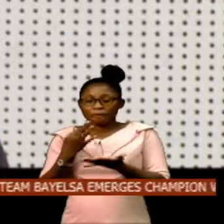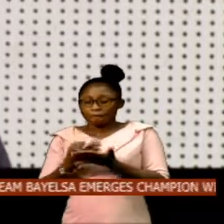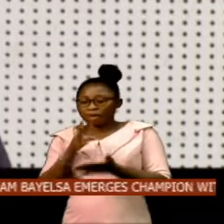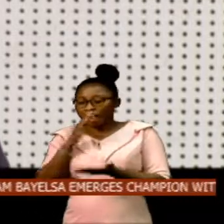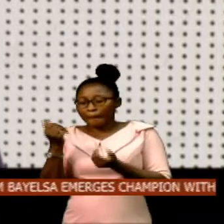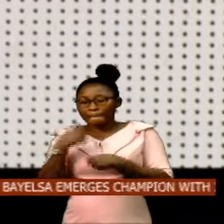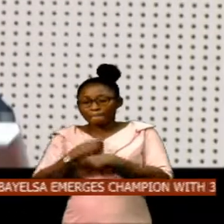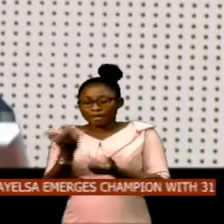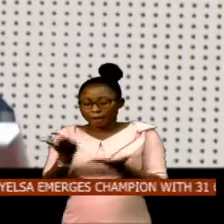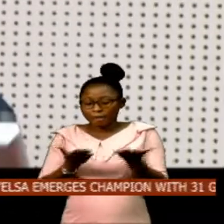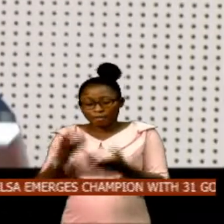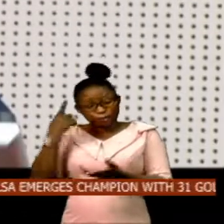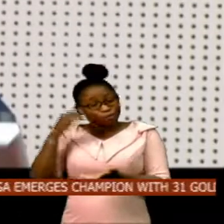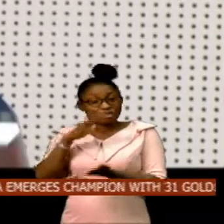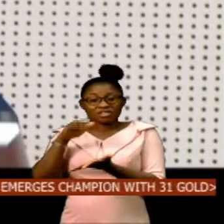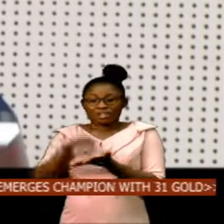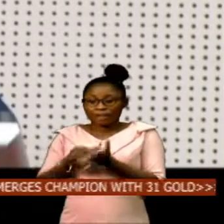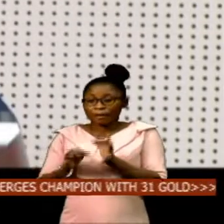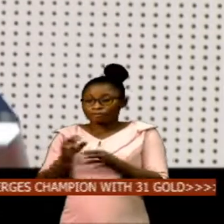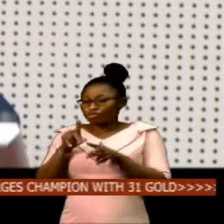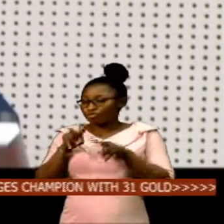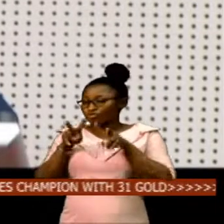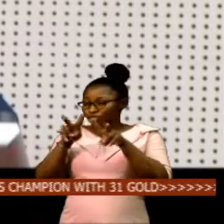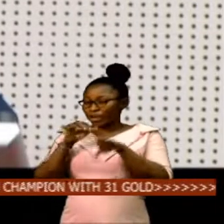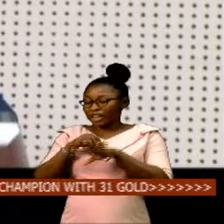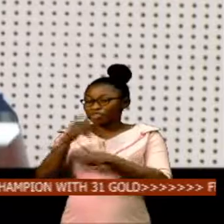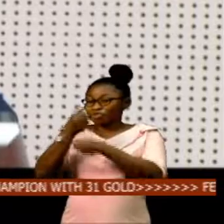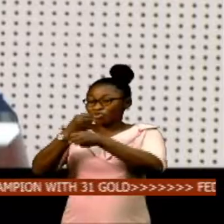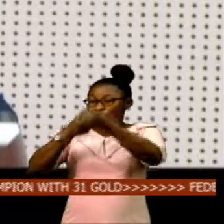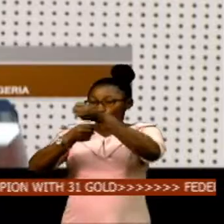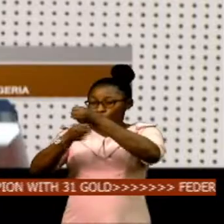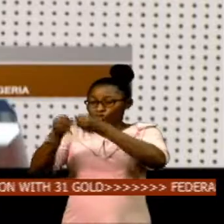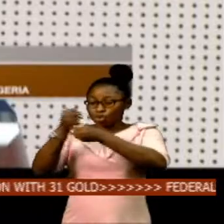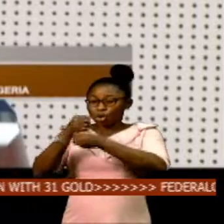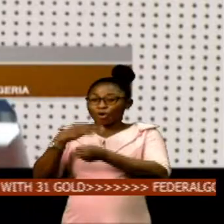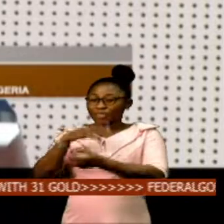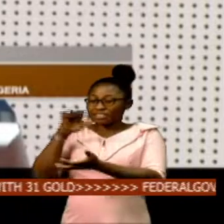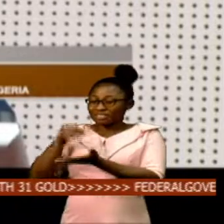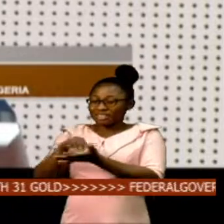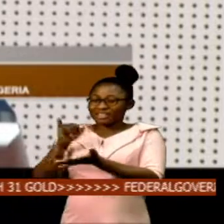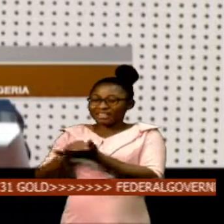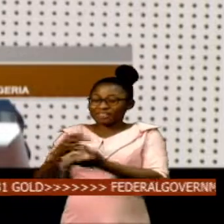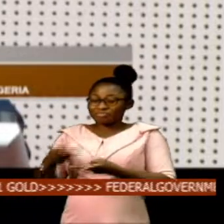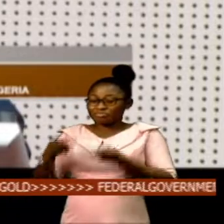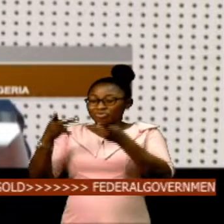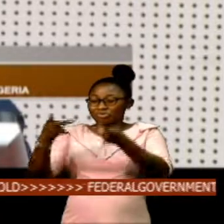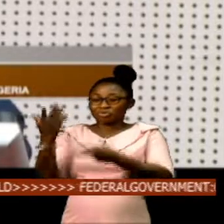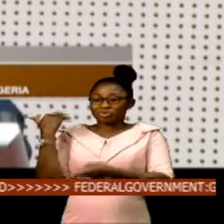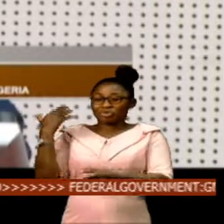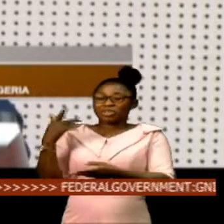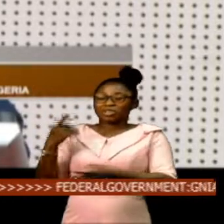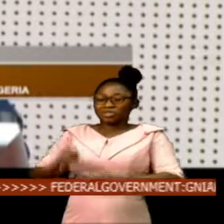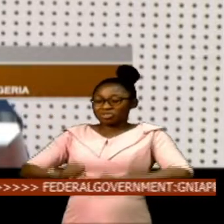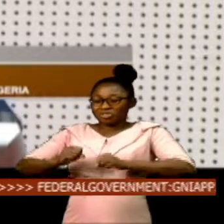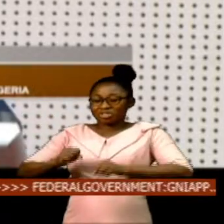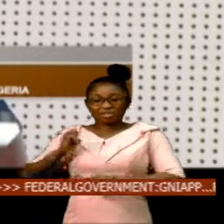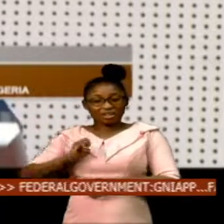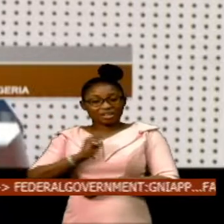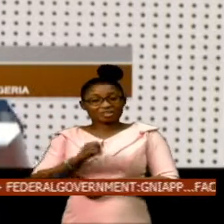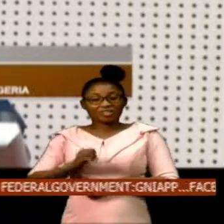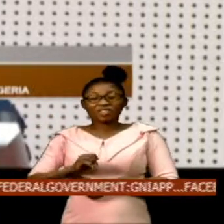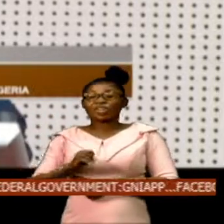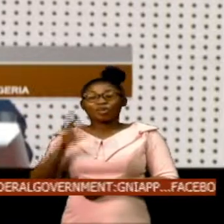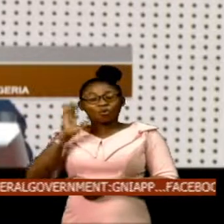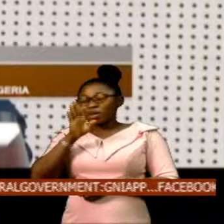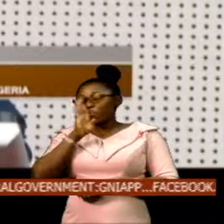are made available for centers. And if you look at even the structure of the center that was proposed, the chief executive also will